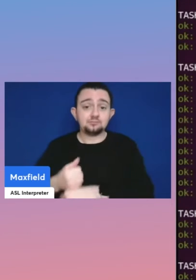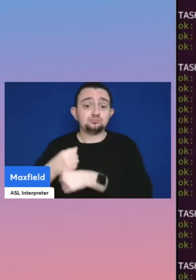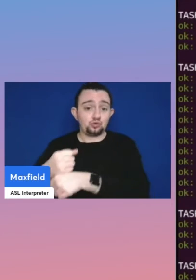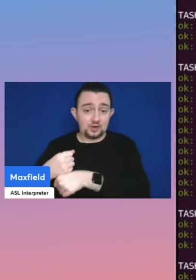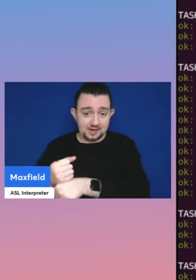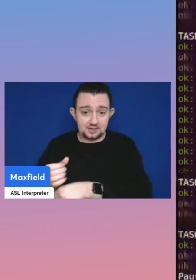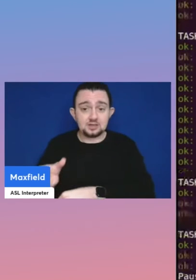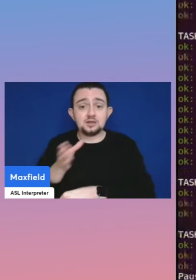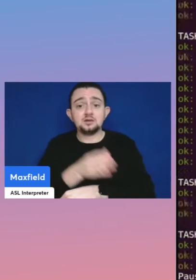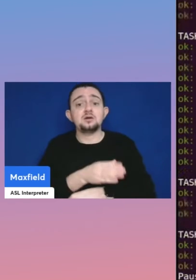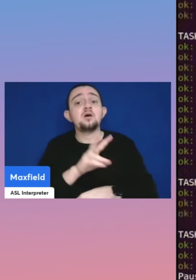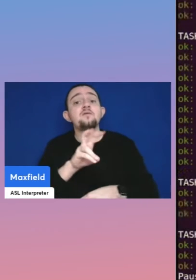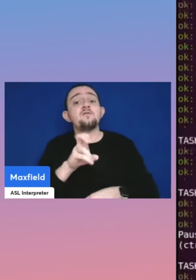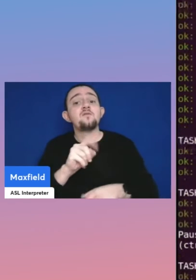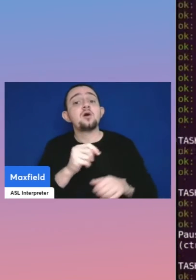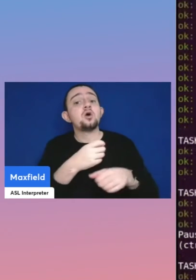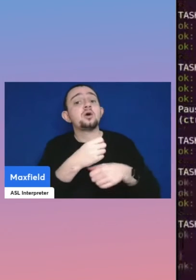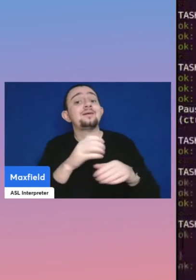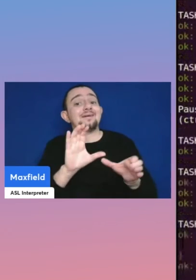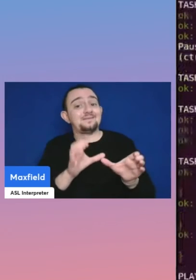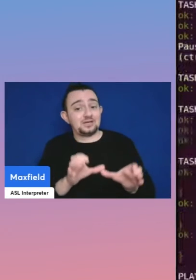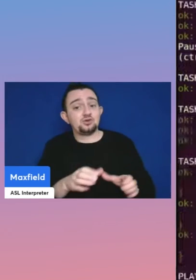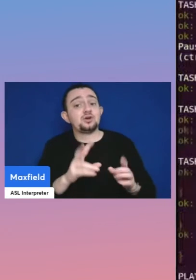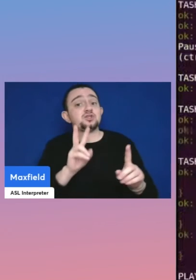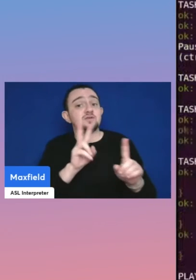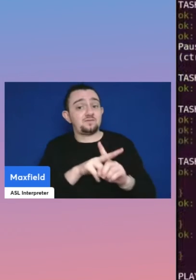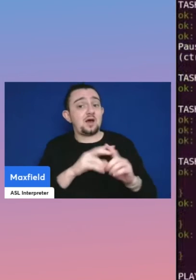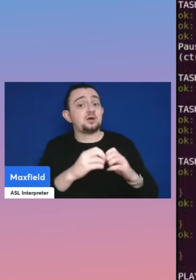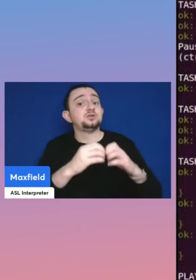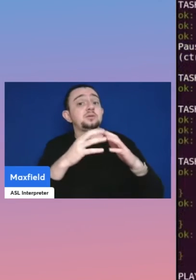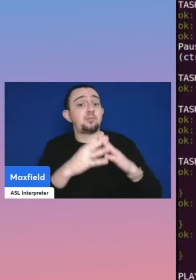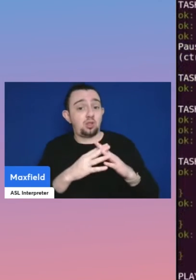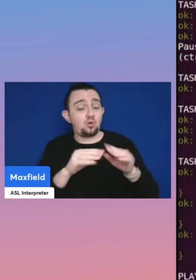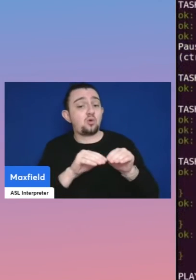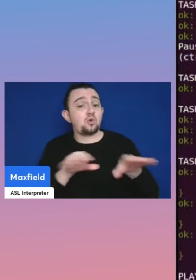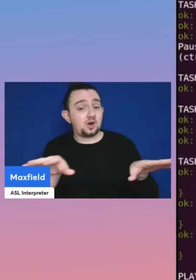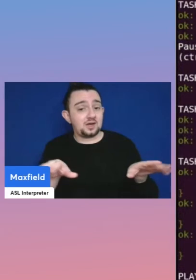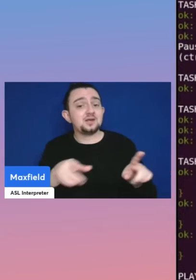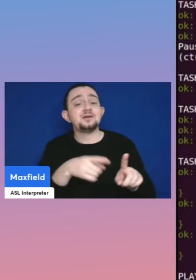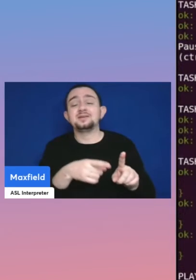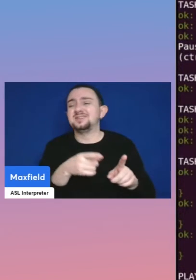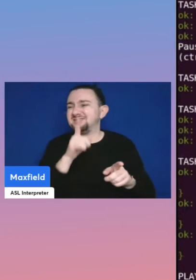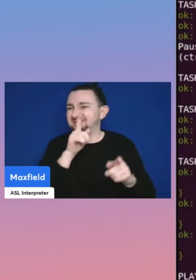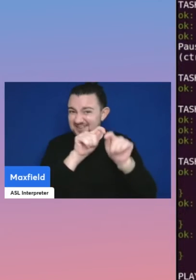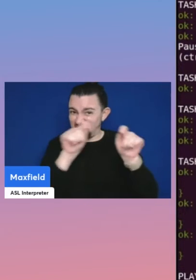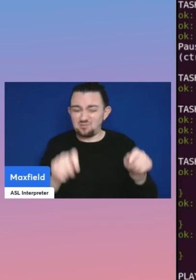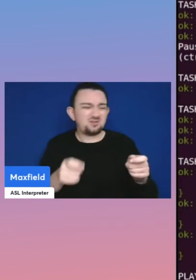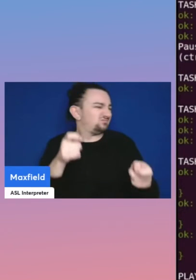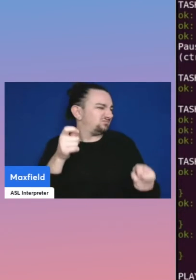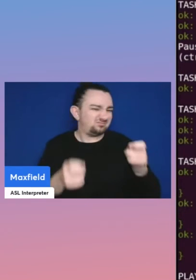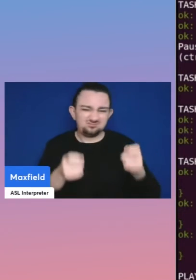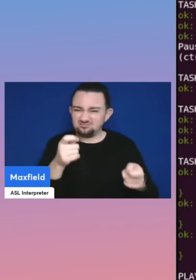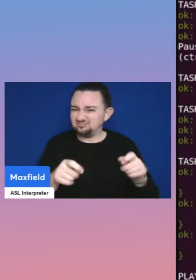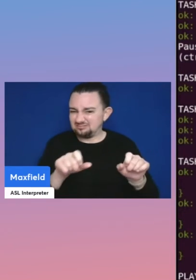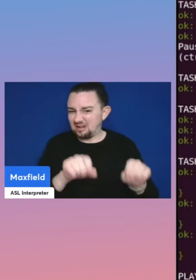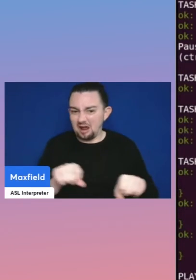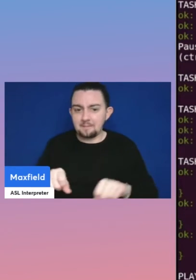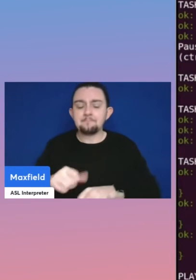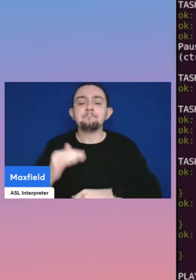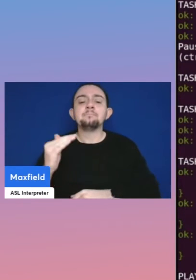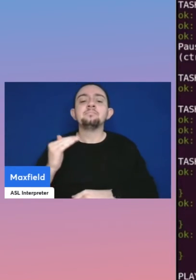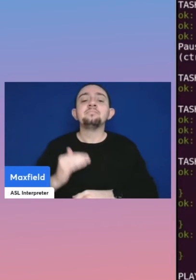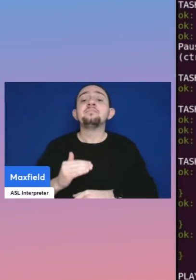being deployed using a Jinja template, so this is highly customizable, let's say. Then the